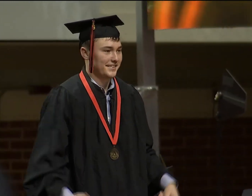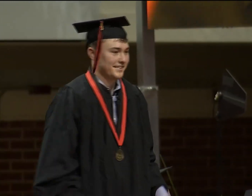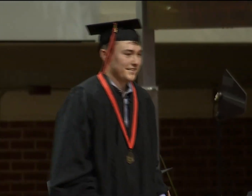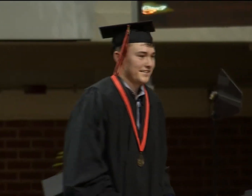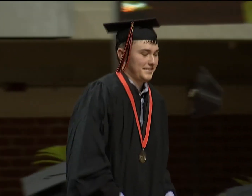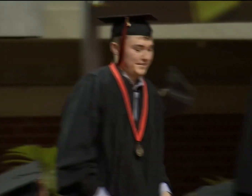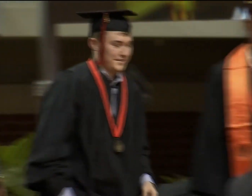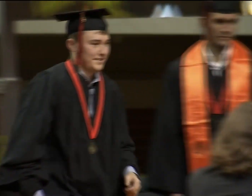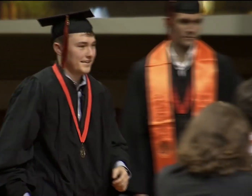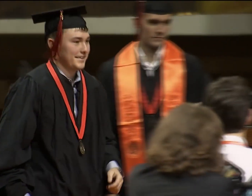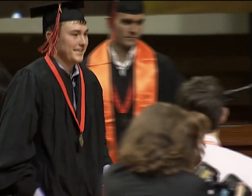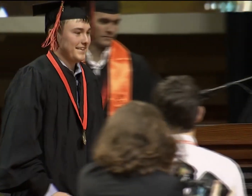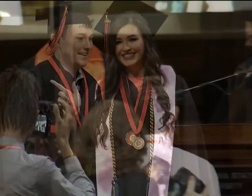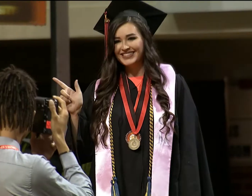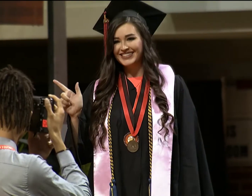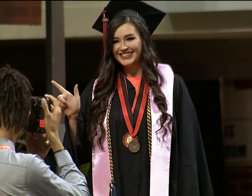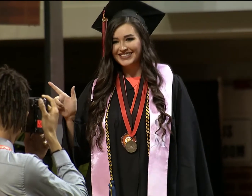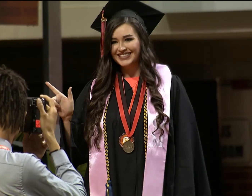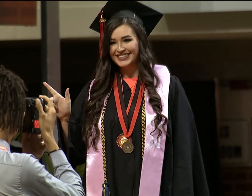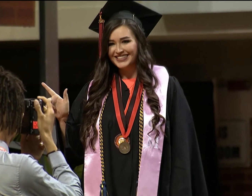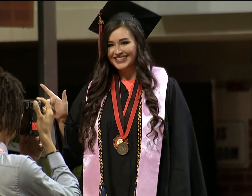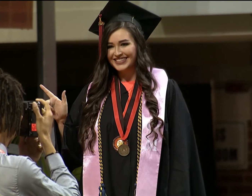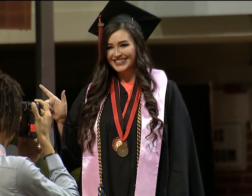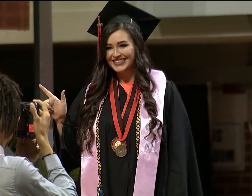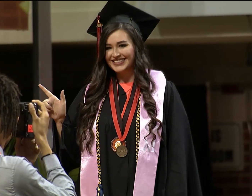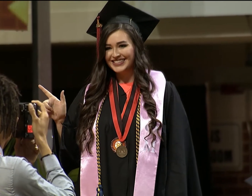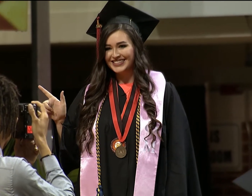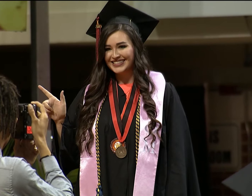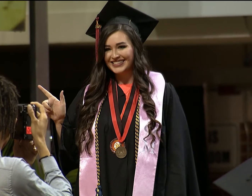Matthew Glenn James.